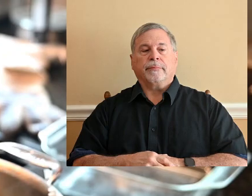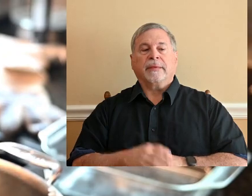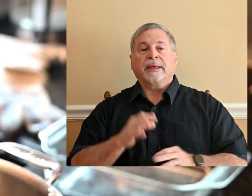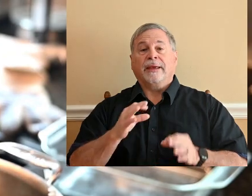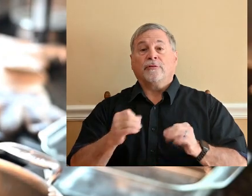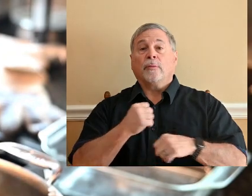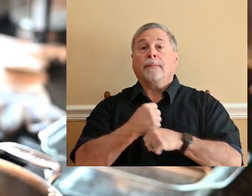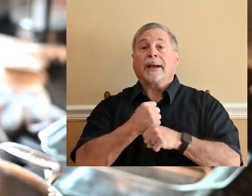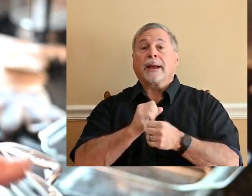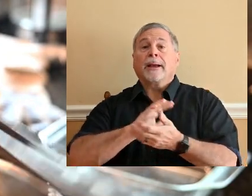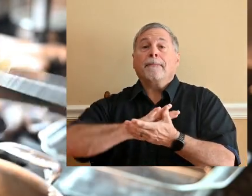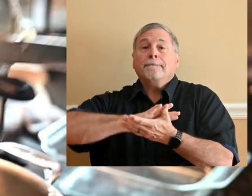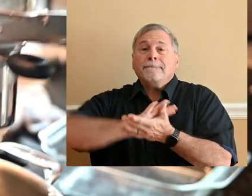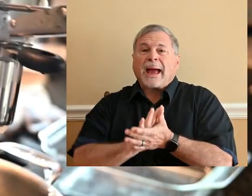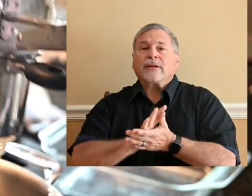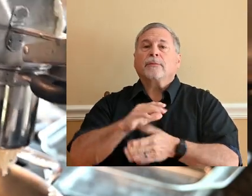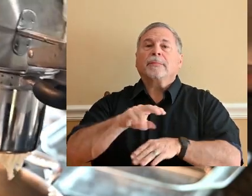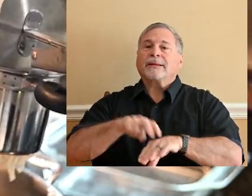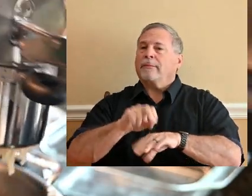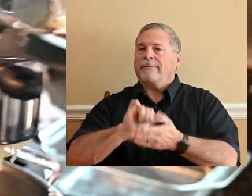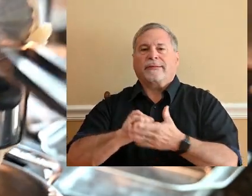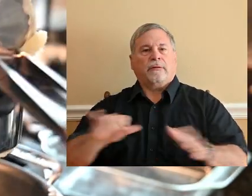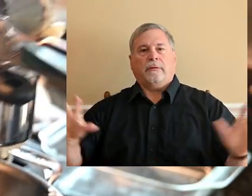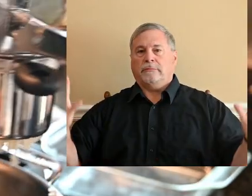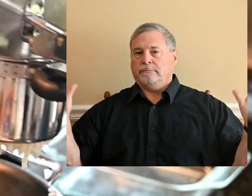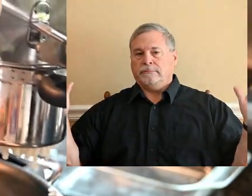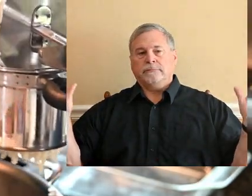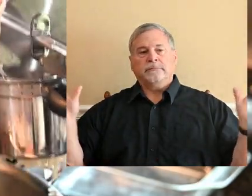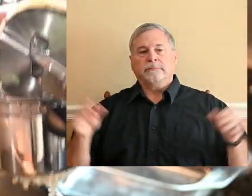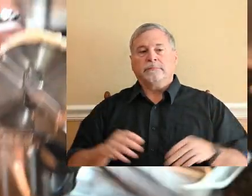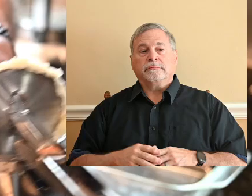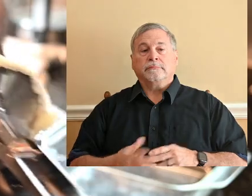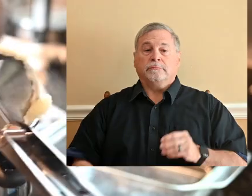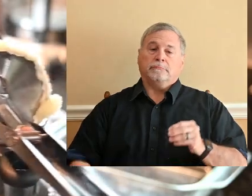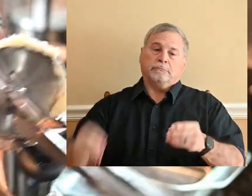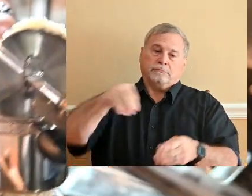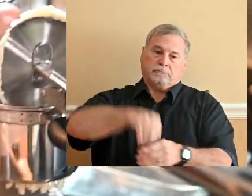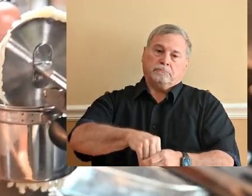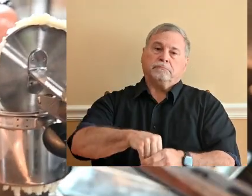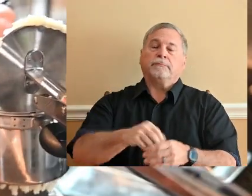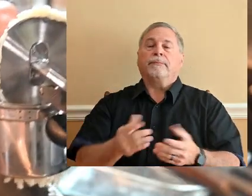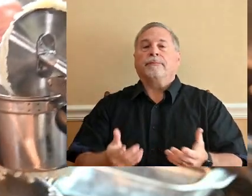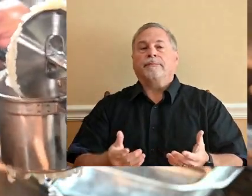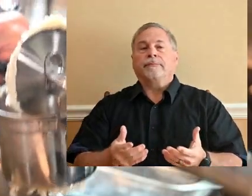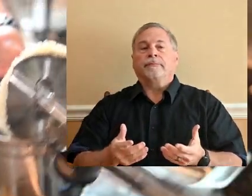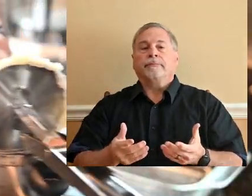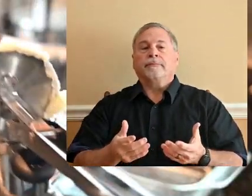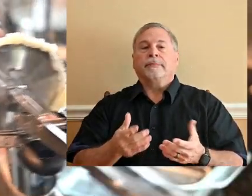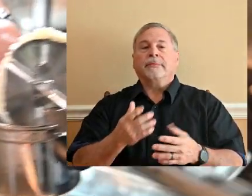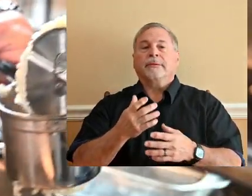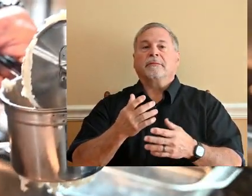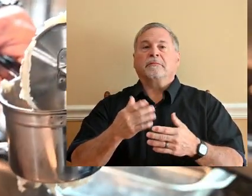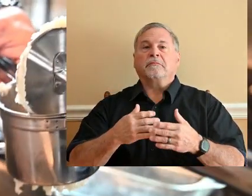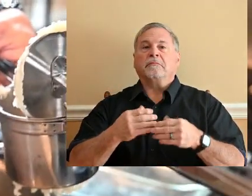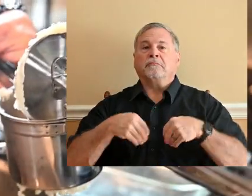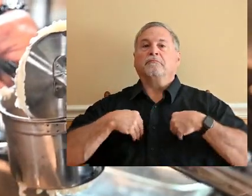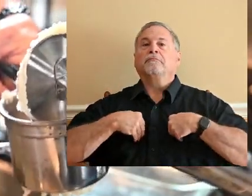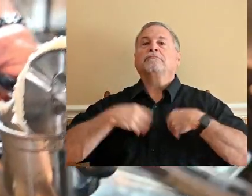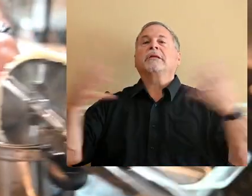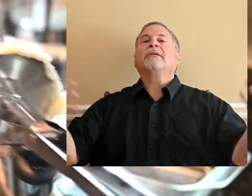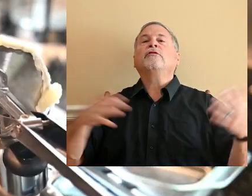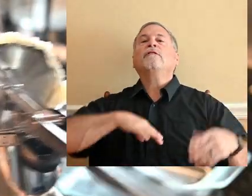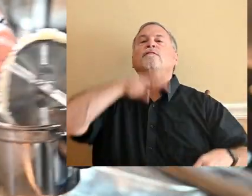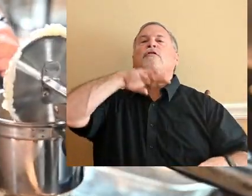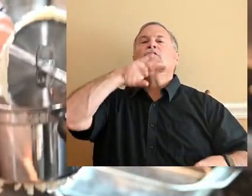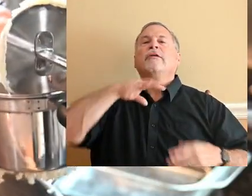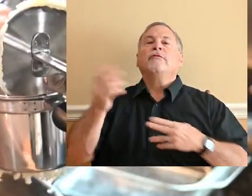when you're making mashed potatoes. And that's all there is to it. Put your potatoes in the ricer and get out your